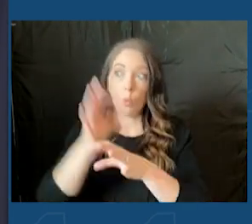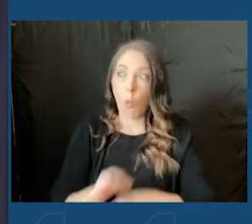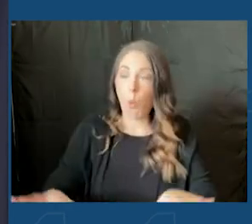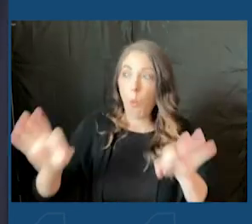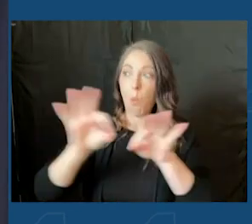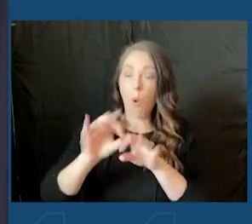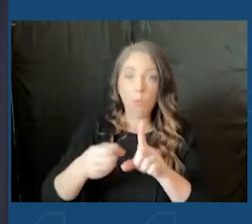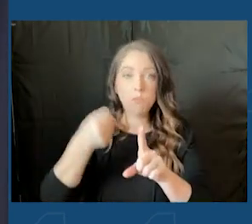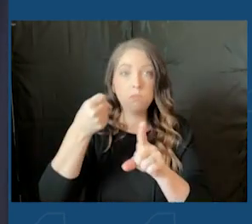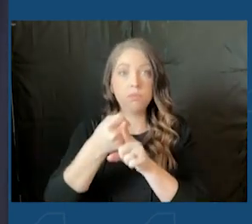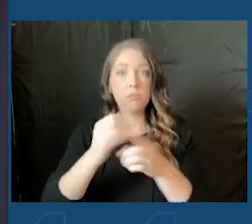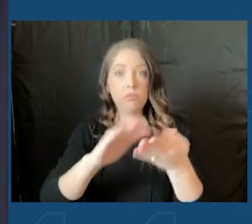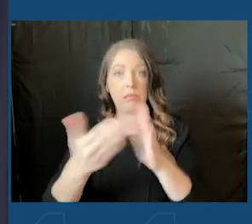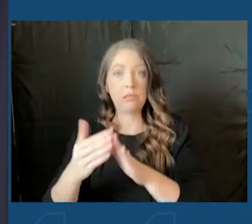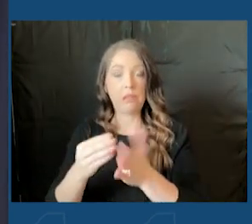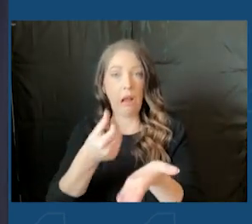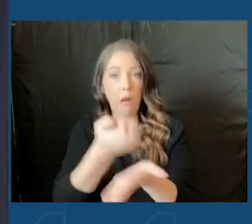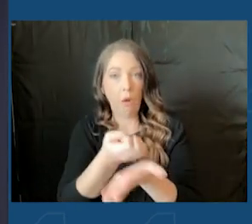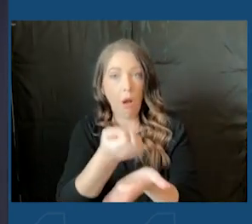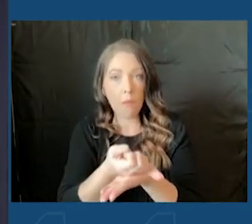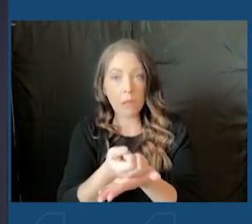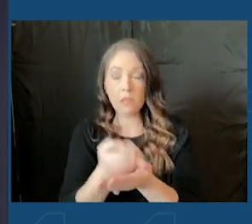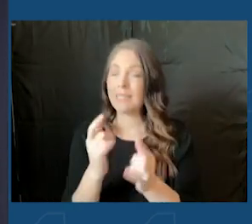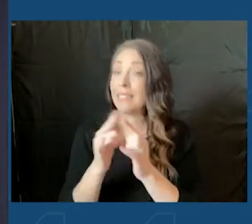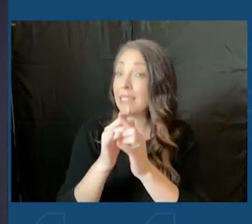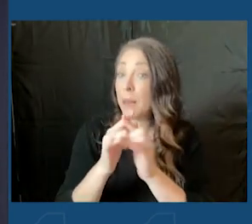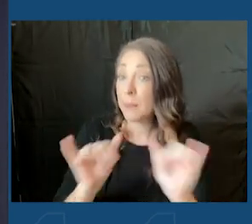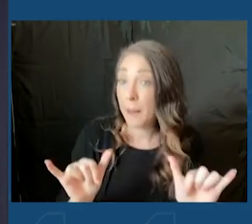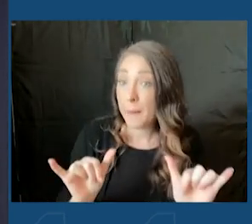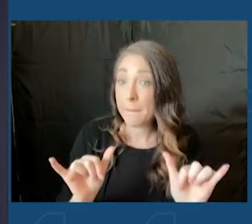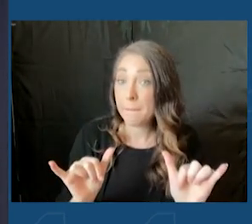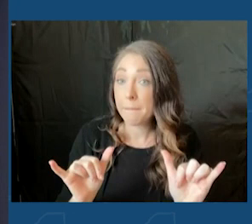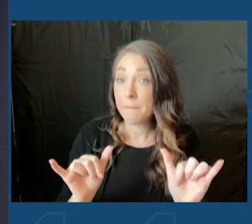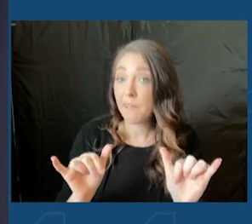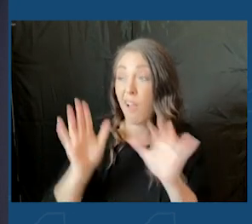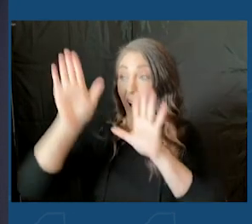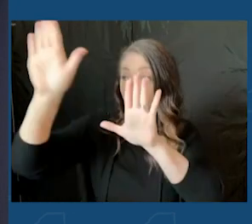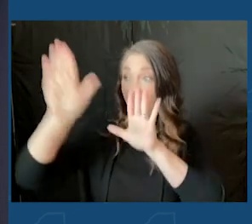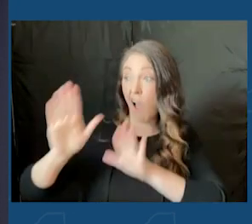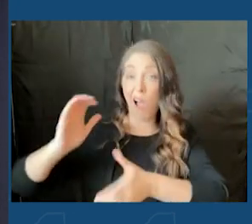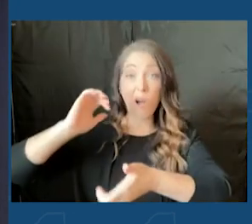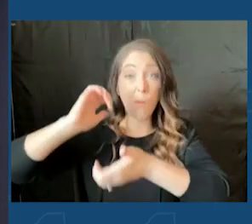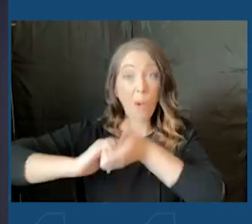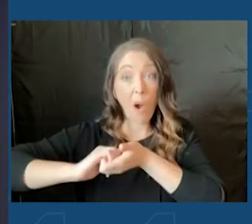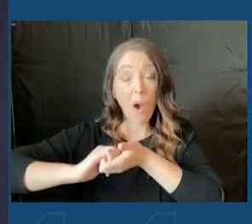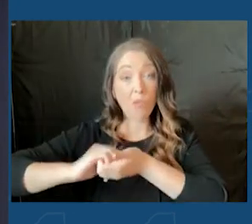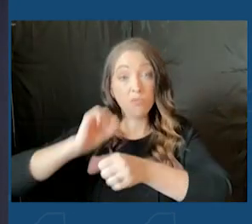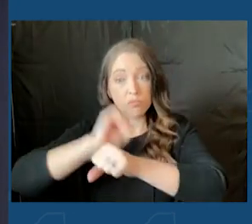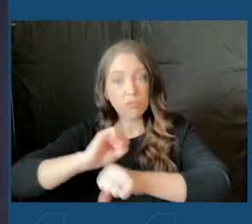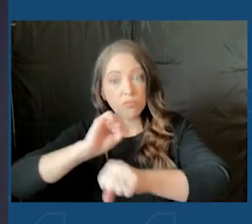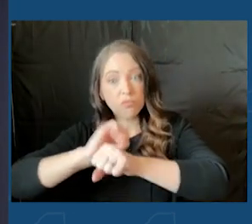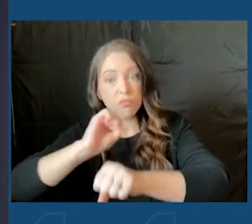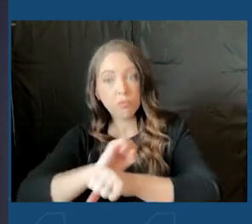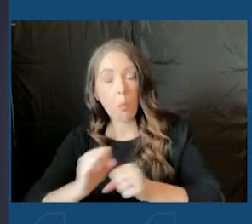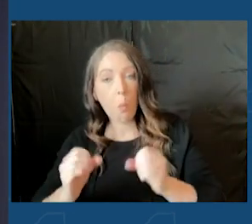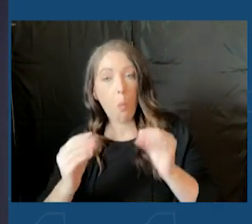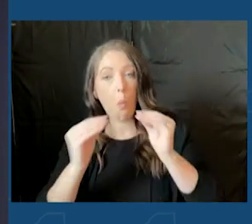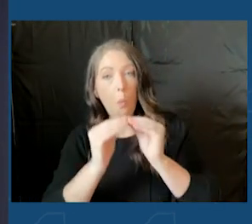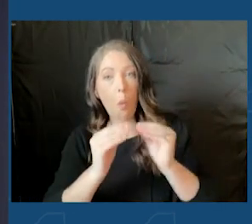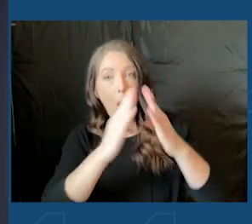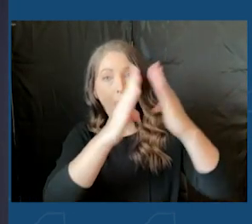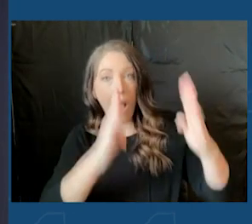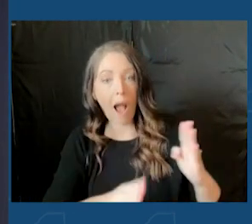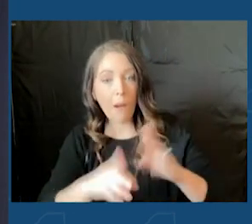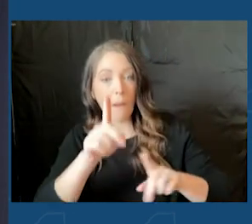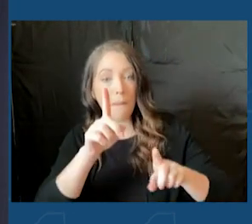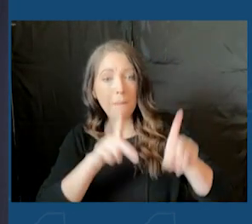and at the same time, they've been great partners working towards getting more housing for the people that desperately need